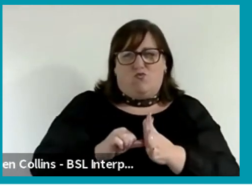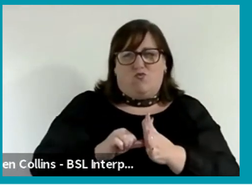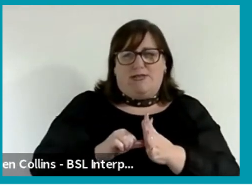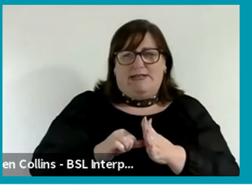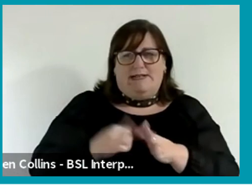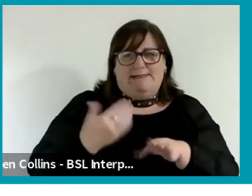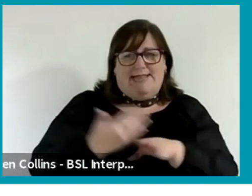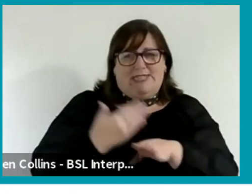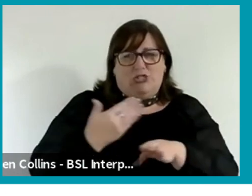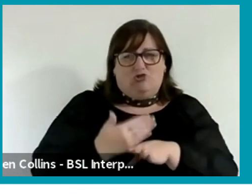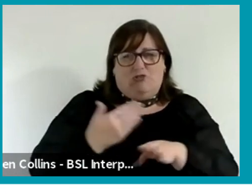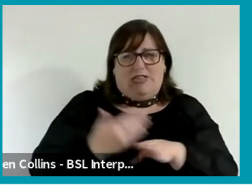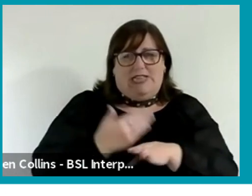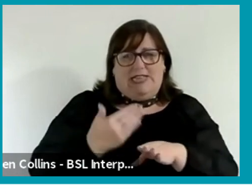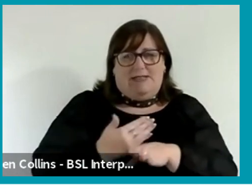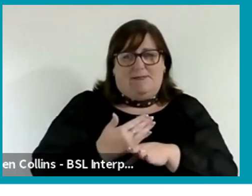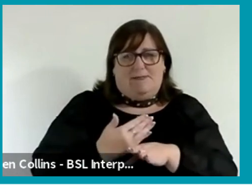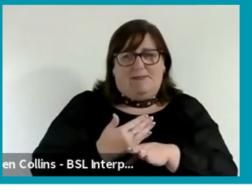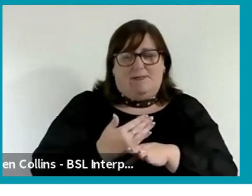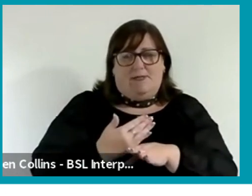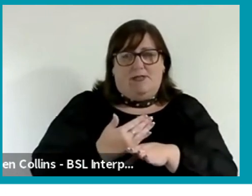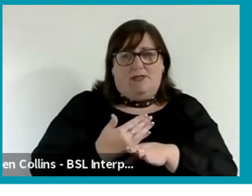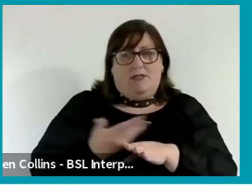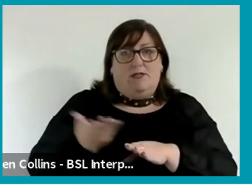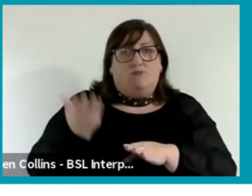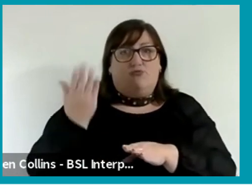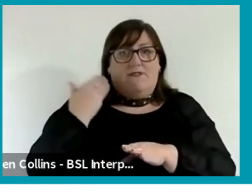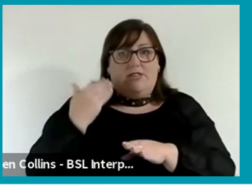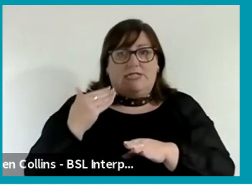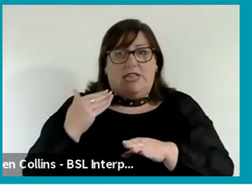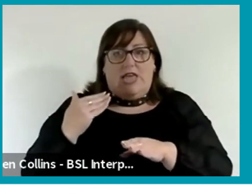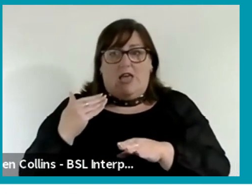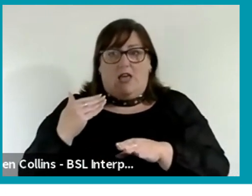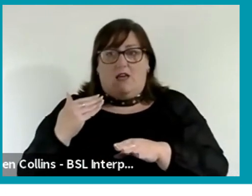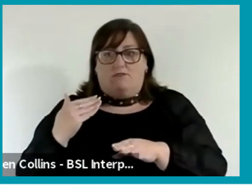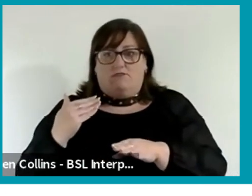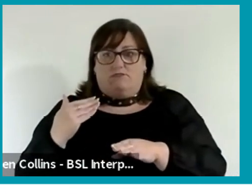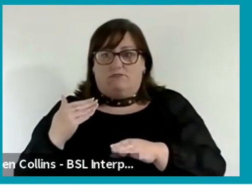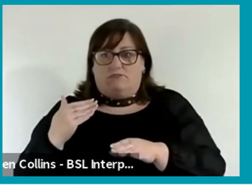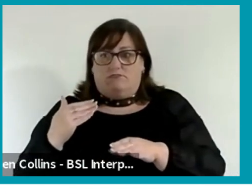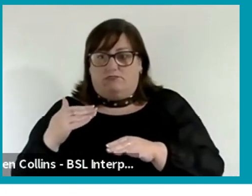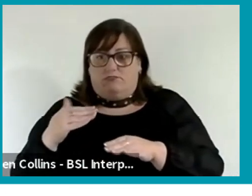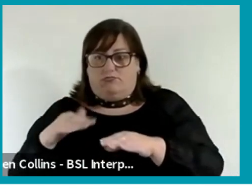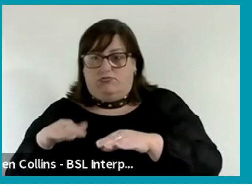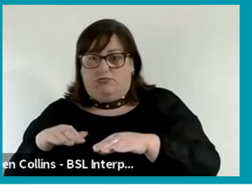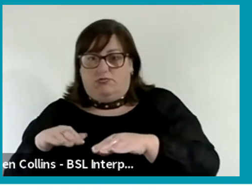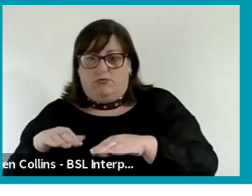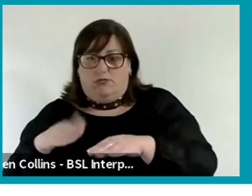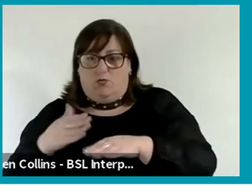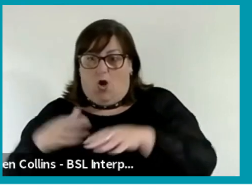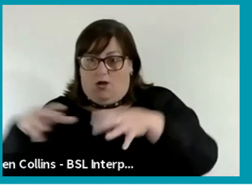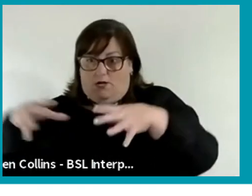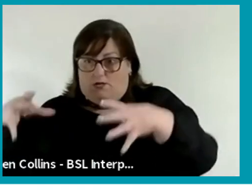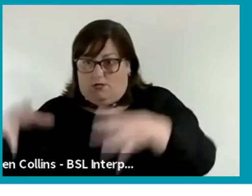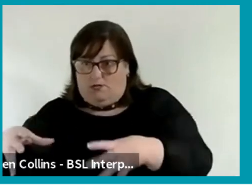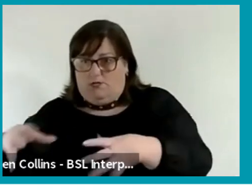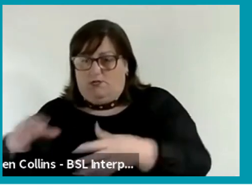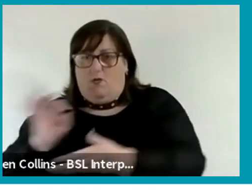floor did not. There's stories of people that were picking up mouses trying to speak into them as soon as they had to go into an